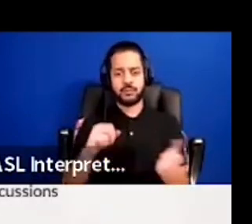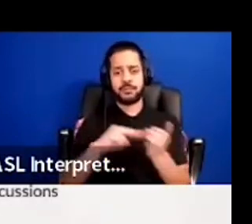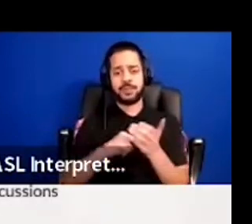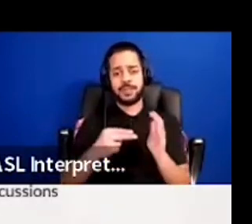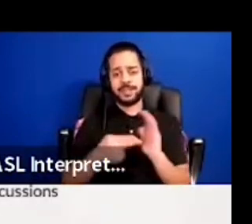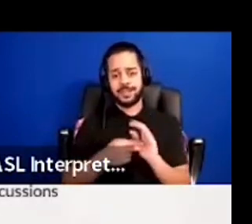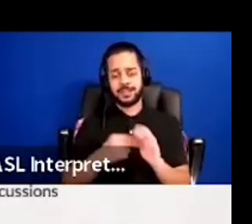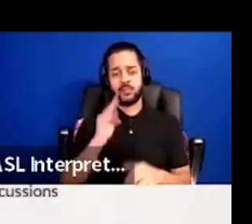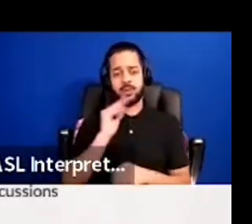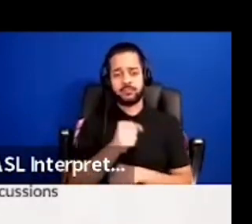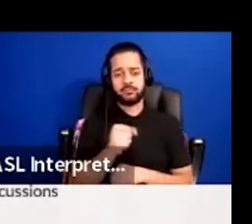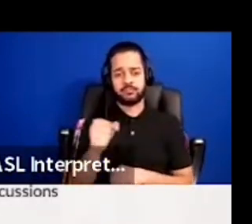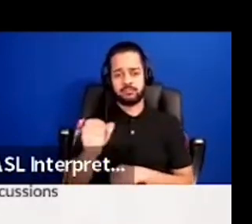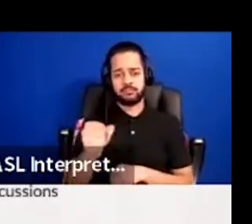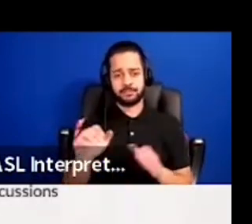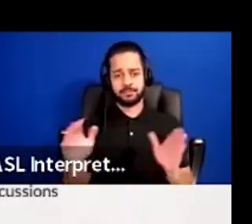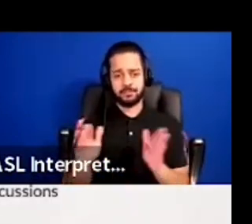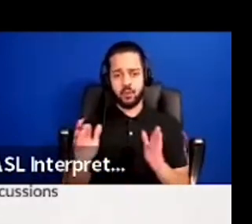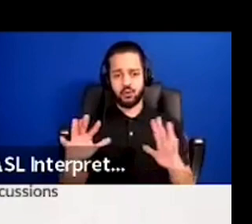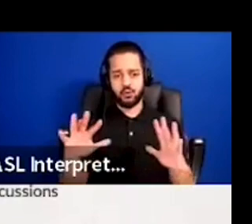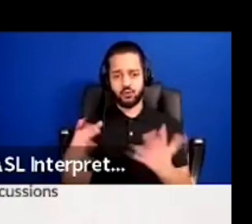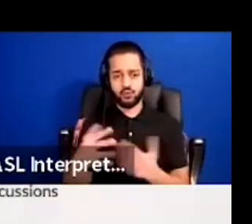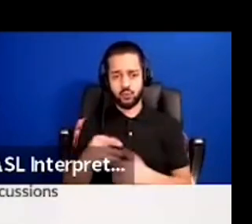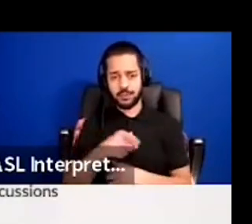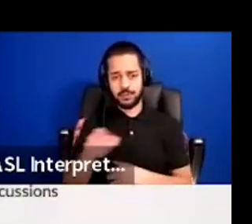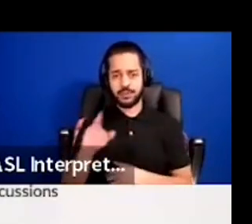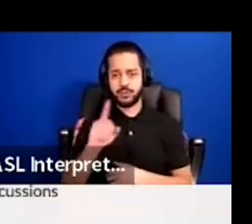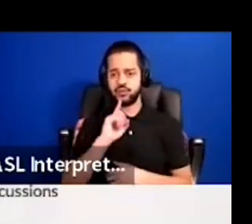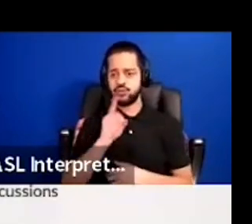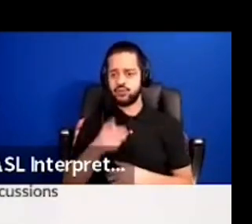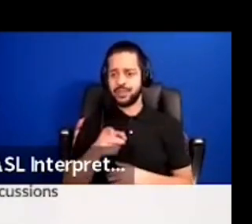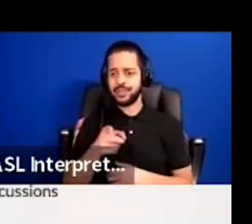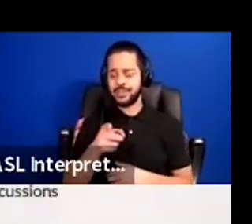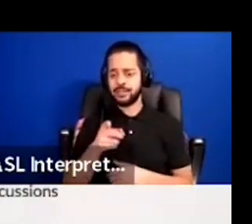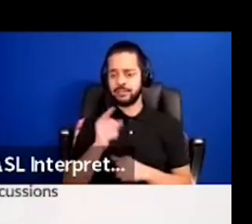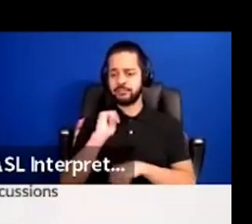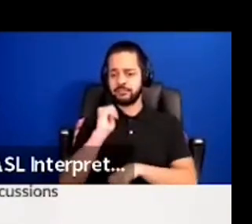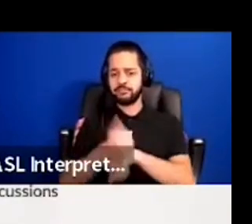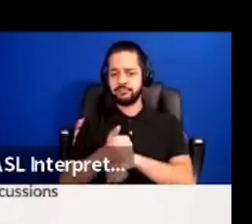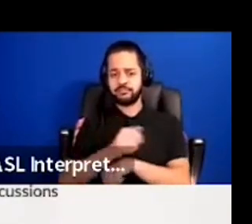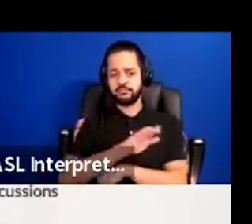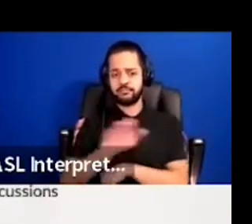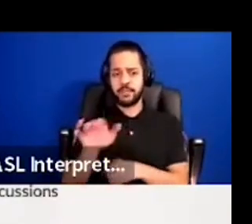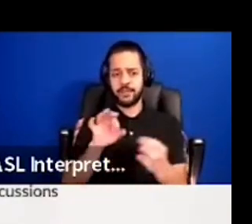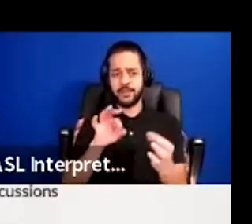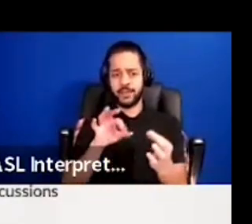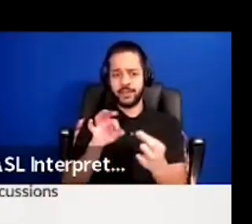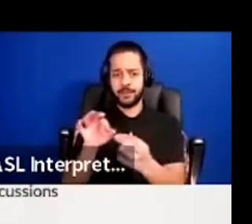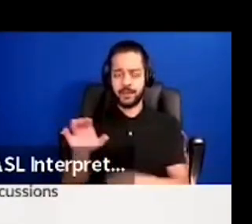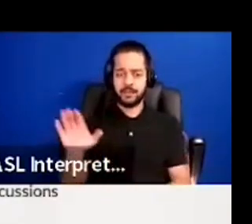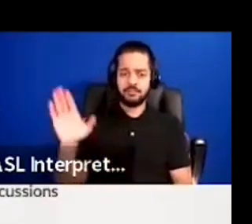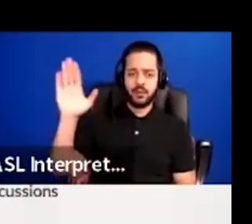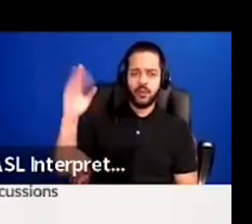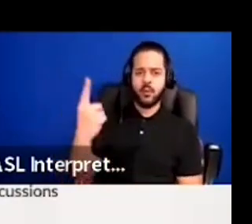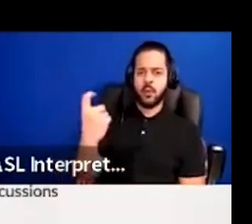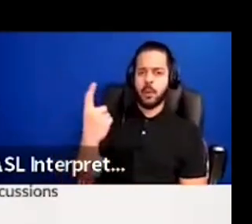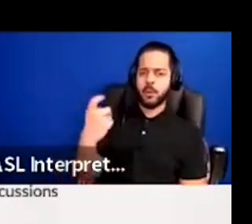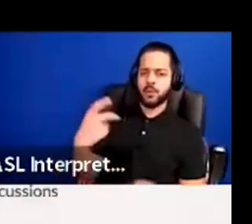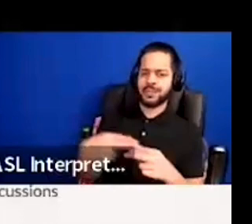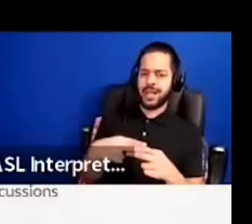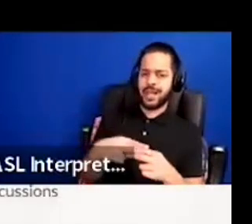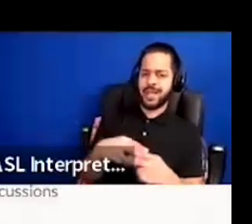put you into small groups. This is, again, very much based on your feedback. One more slide, please.